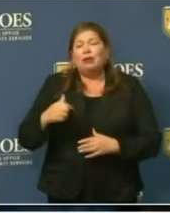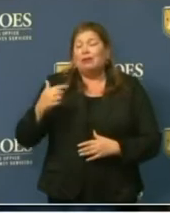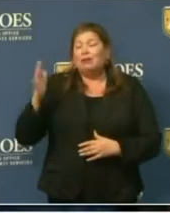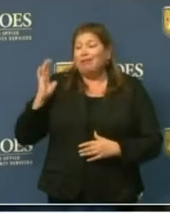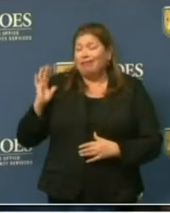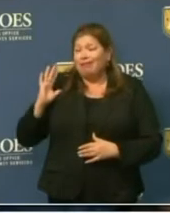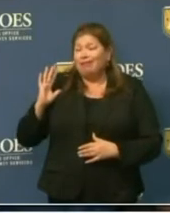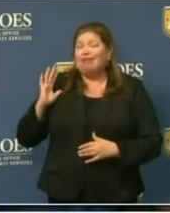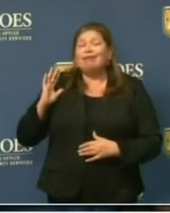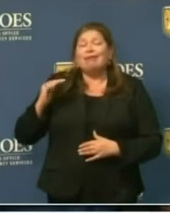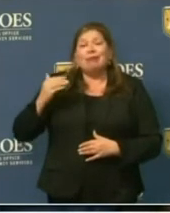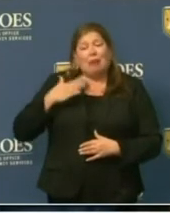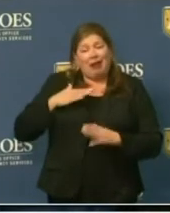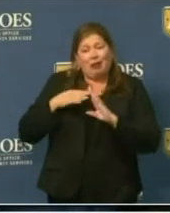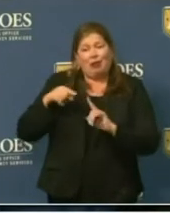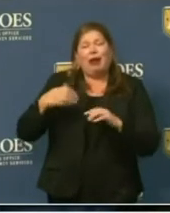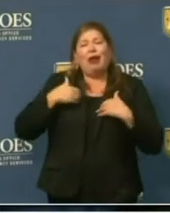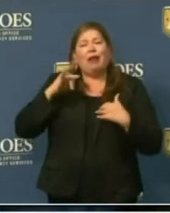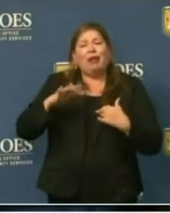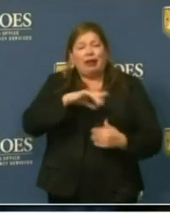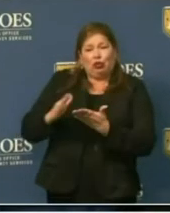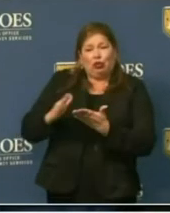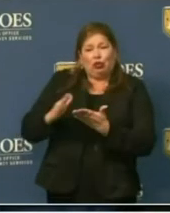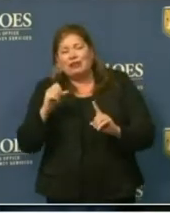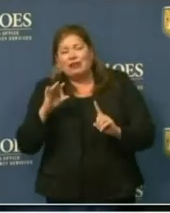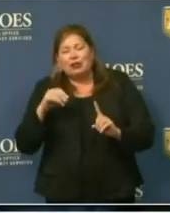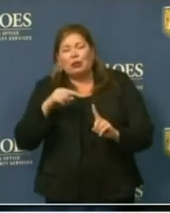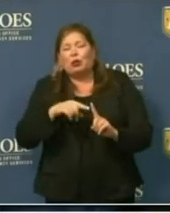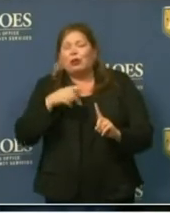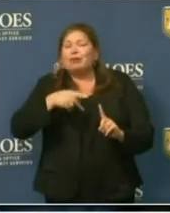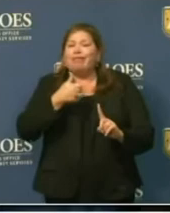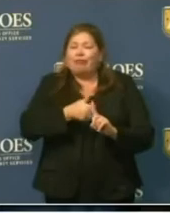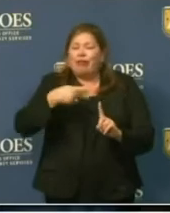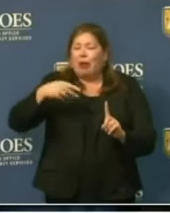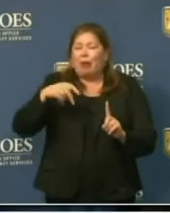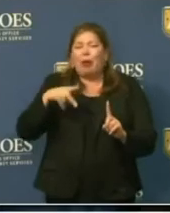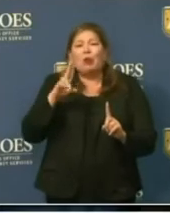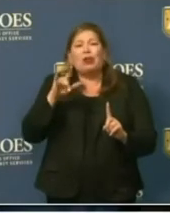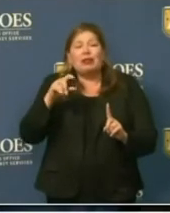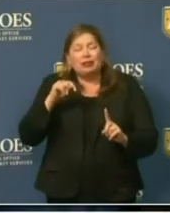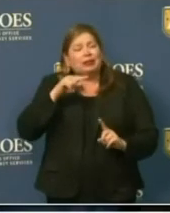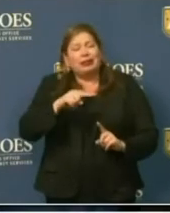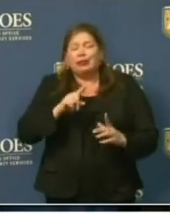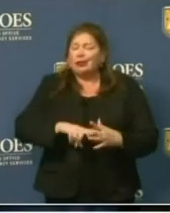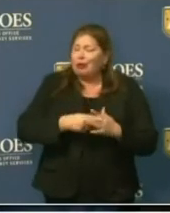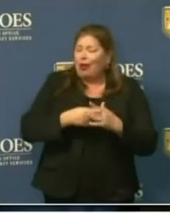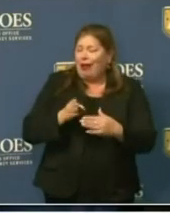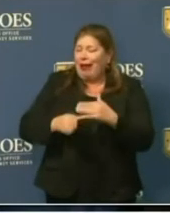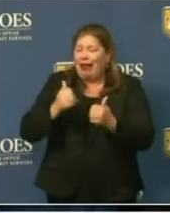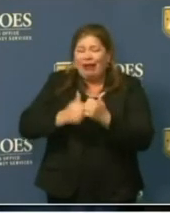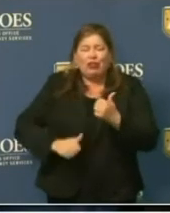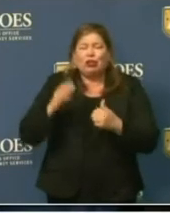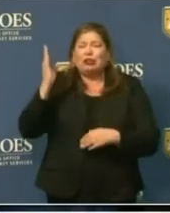initiated the Chinese Exclusion Act. I remember a guy by the name of Dennis in the time, and he began and ended every speech by saying, whatever else